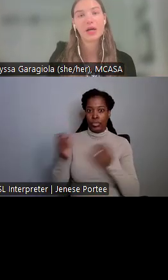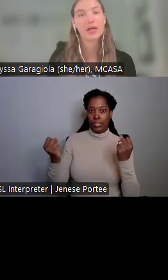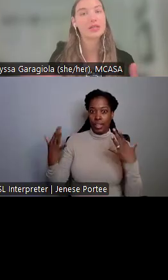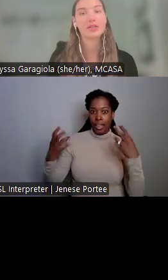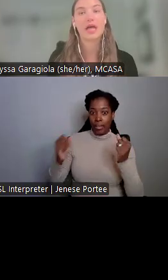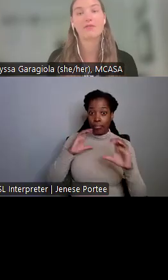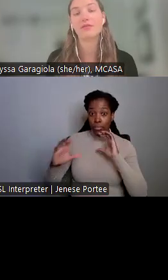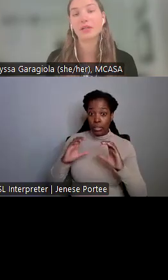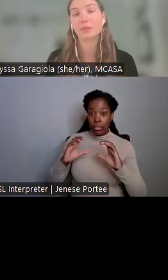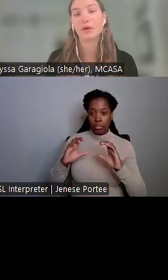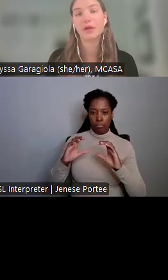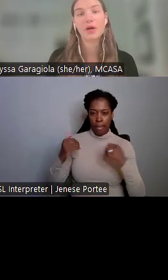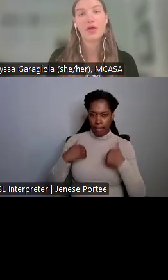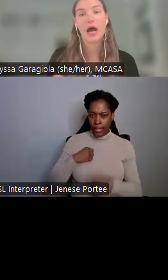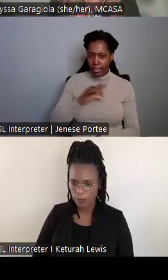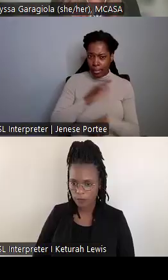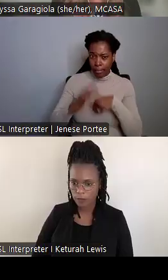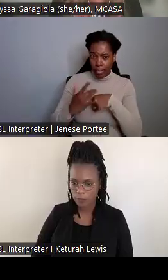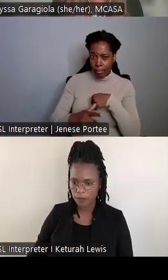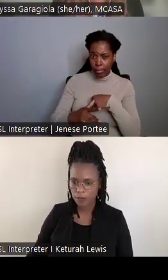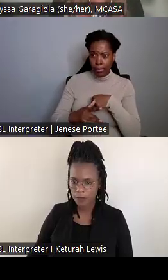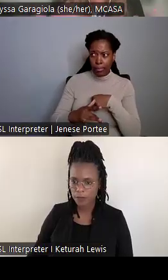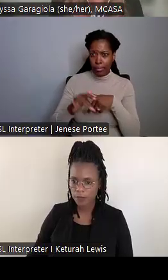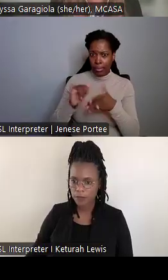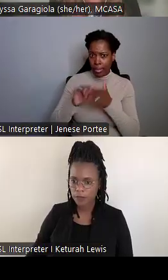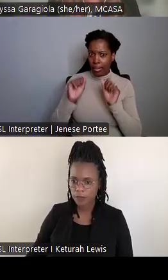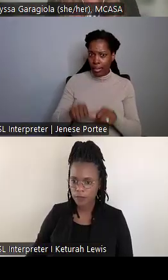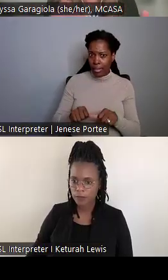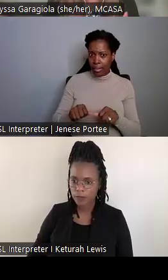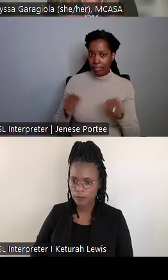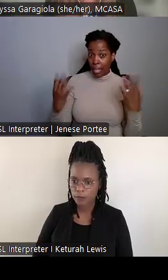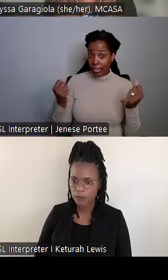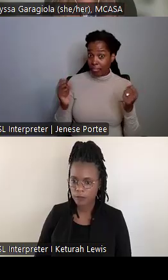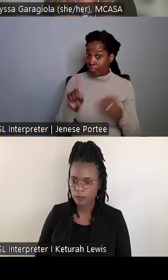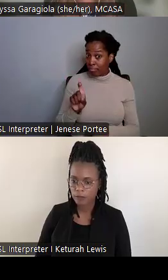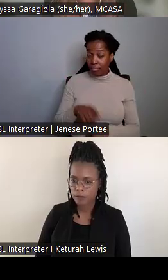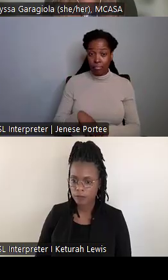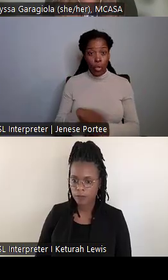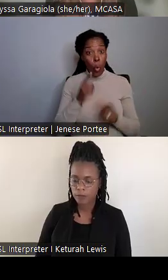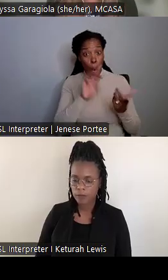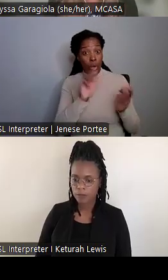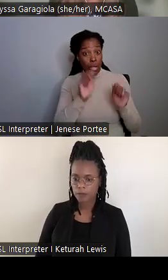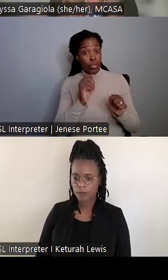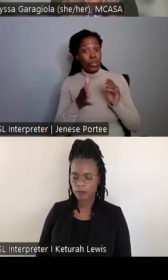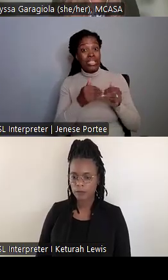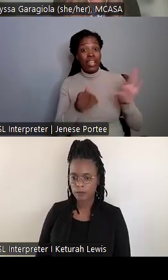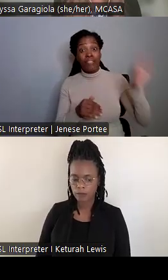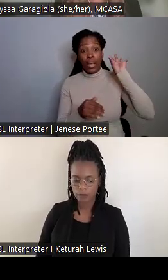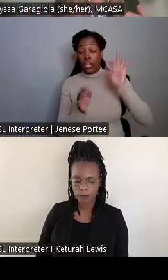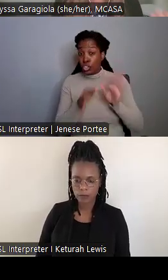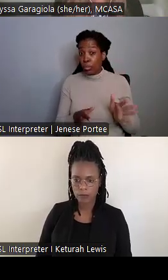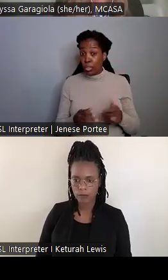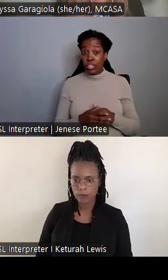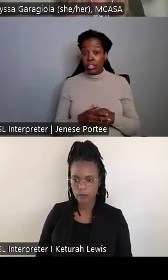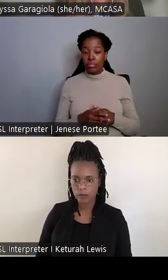Language, is there staff available that signs? Or are you able to easily access interpreters?